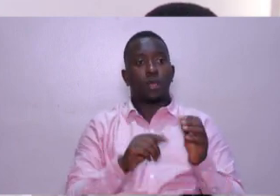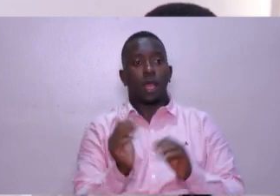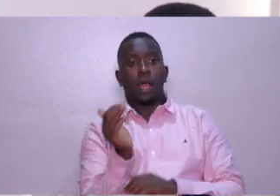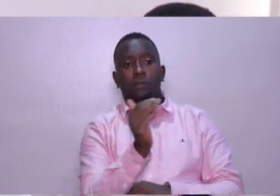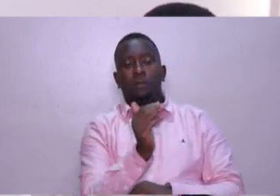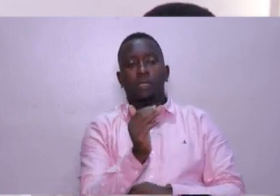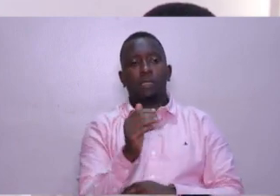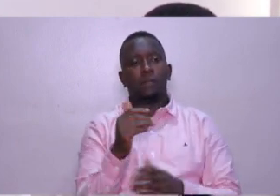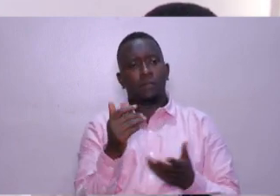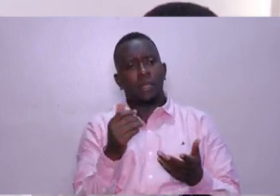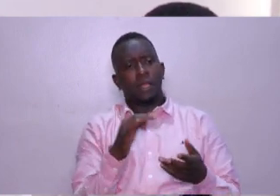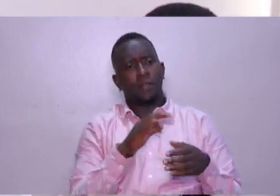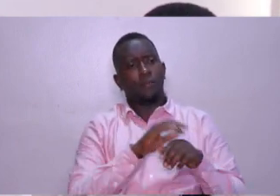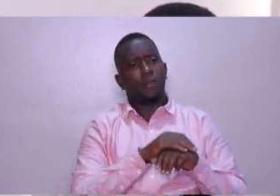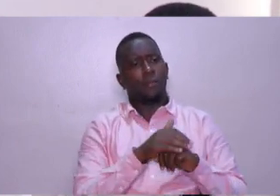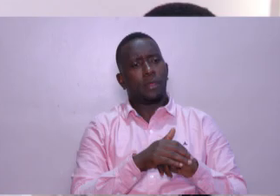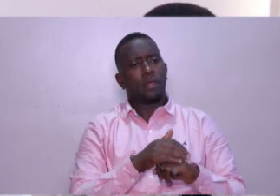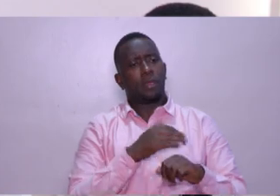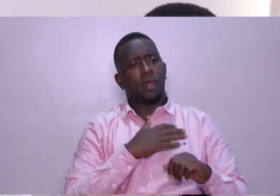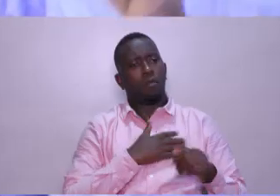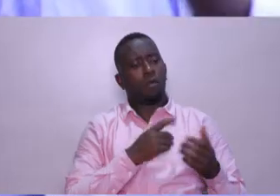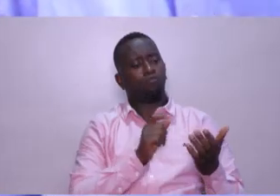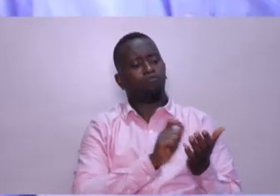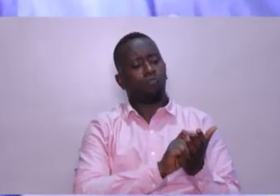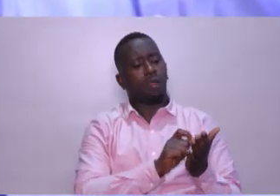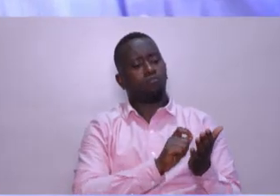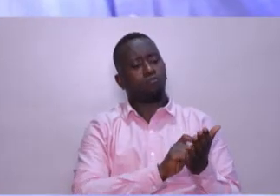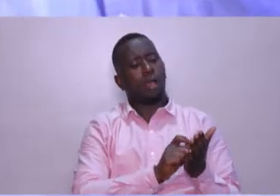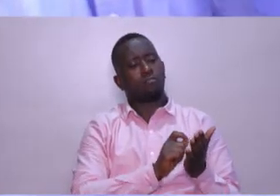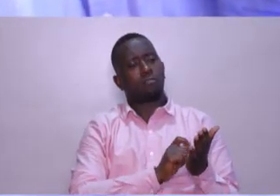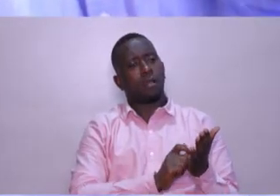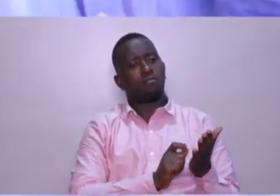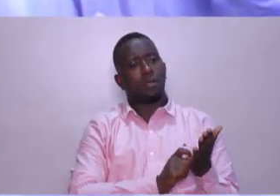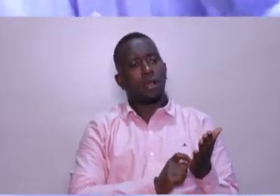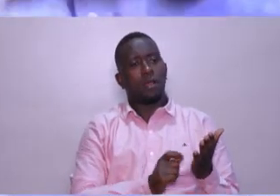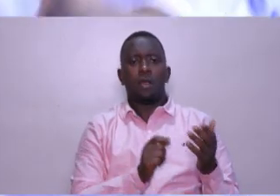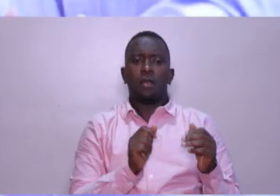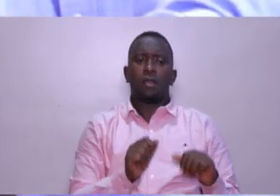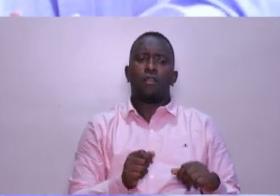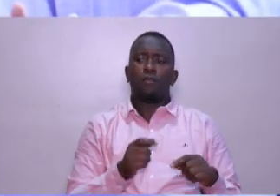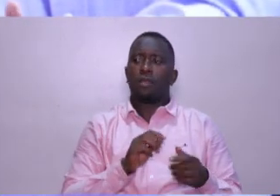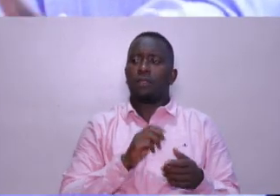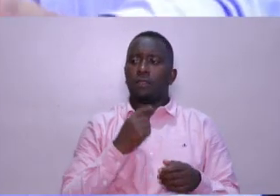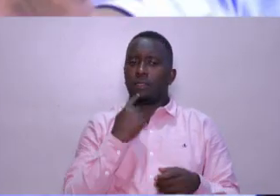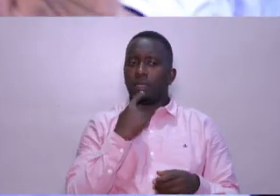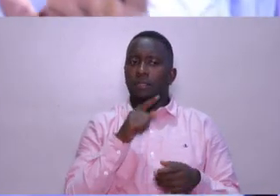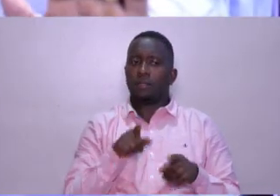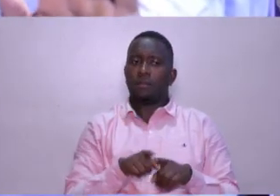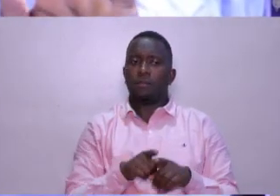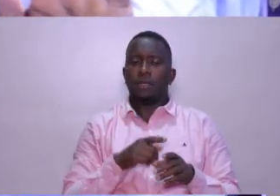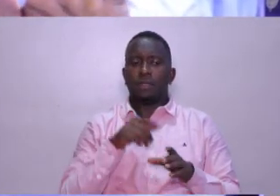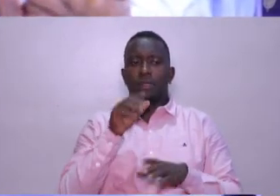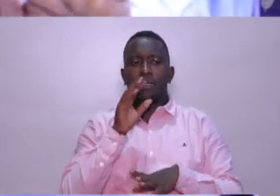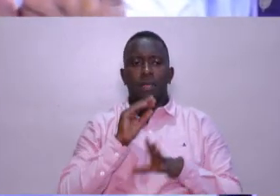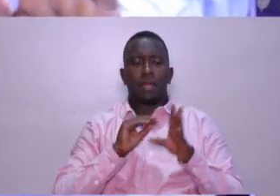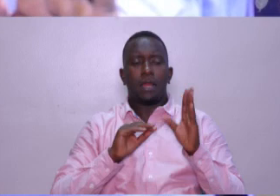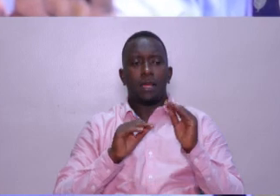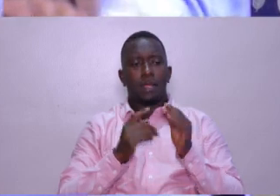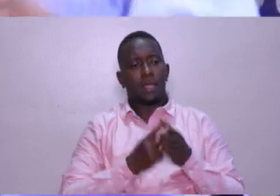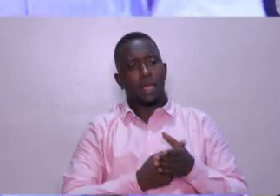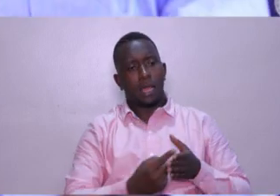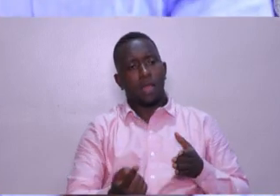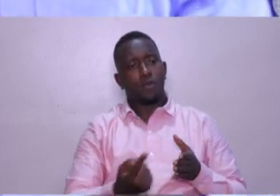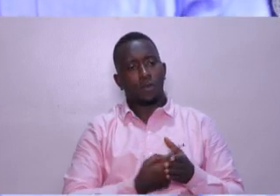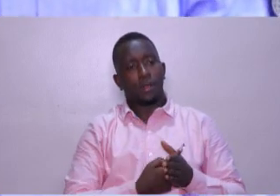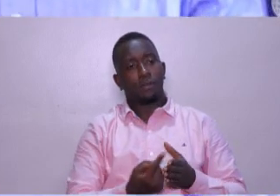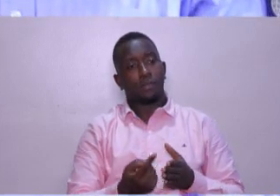that, we are making our write-up. Yeah. Should we mention also the learning outcome to be achieved, or we just at the beginning? or we Yes. just leave it